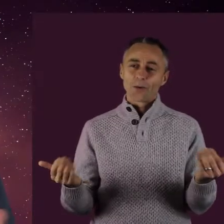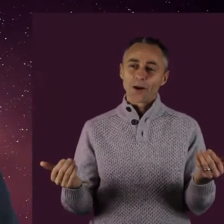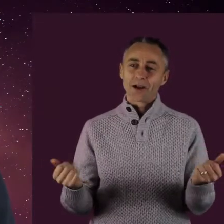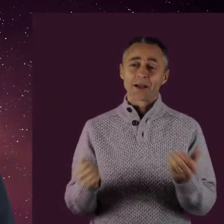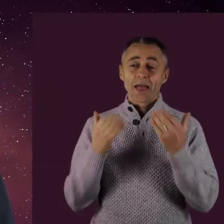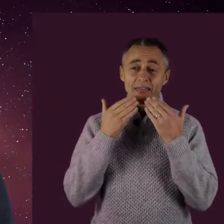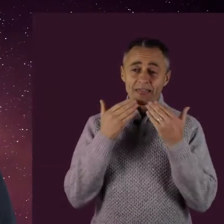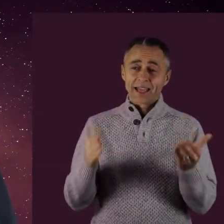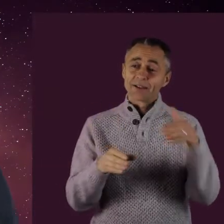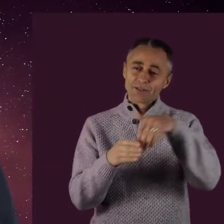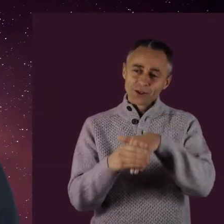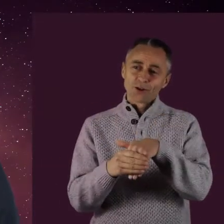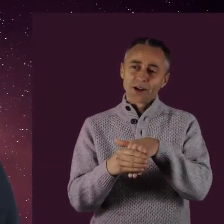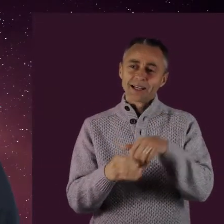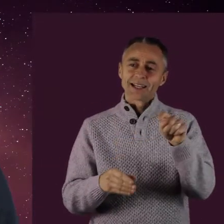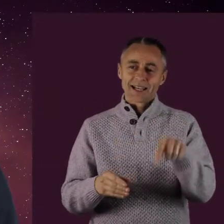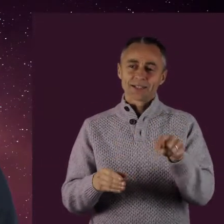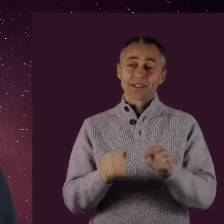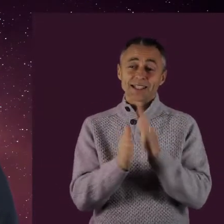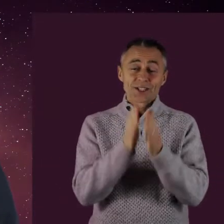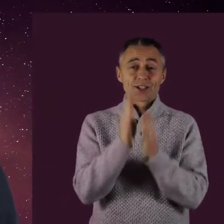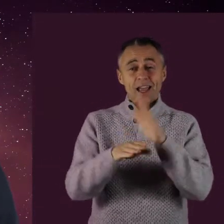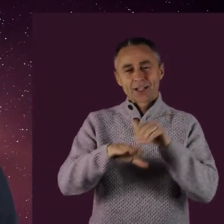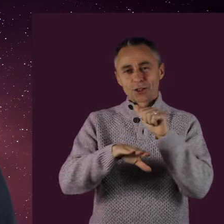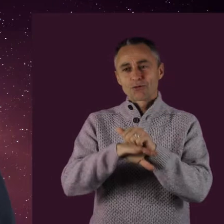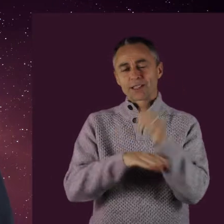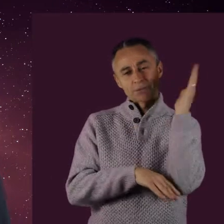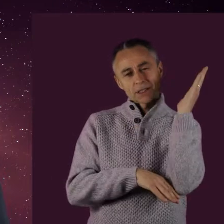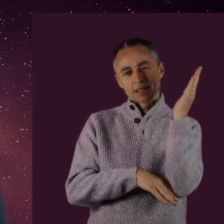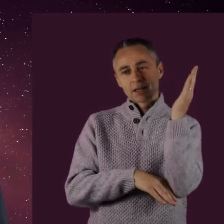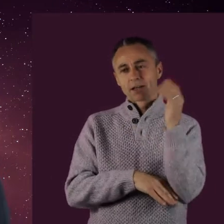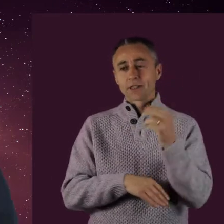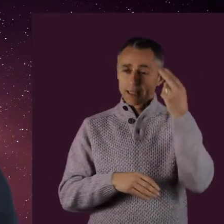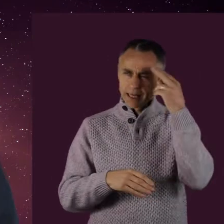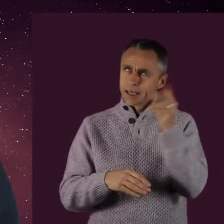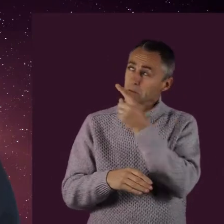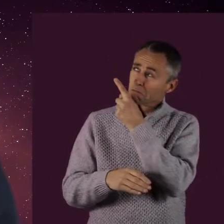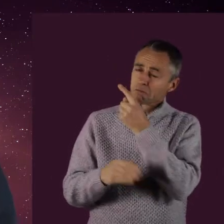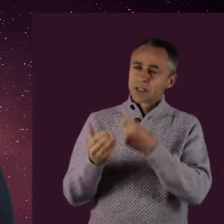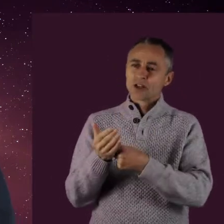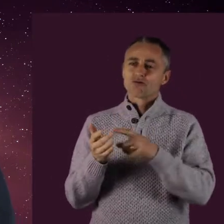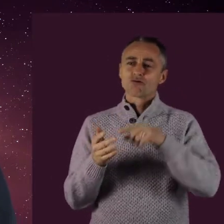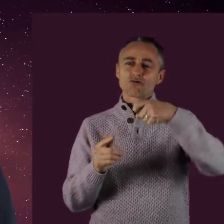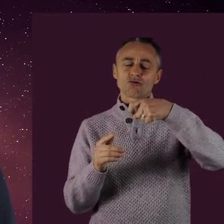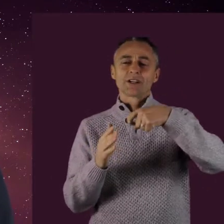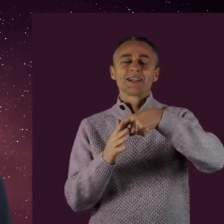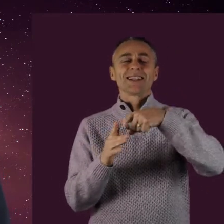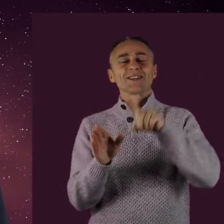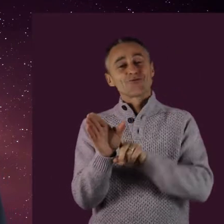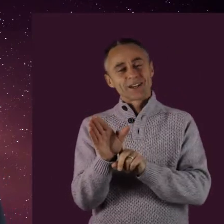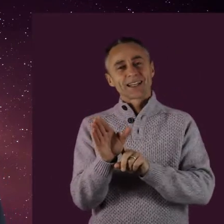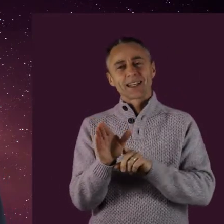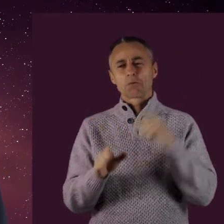Welcome and thank you for joining us for this signed Christmas service. My name's Ricky and I'm one of the ministers at Rayleigh Baptist